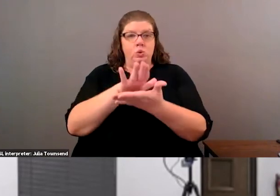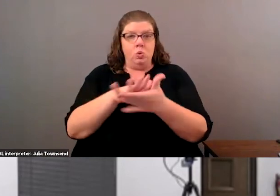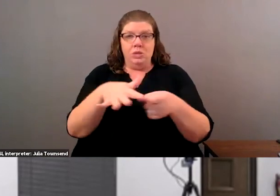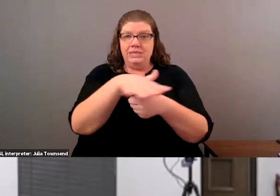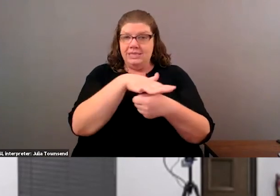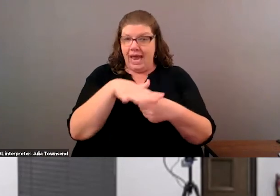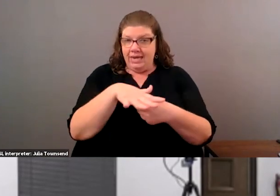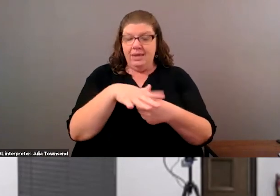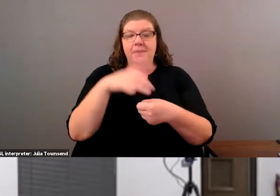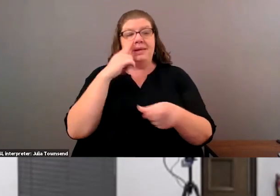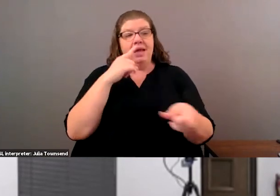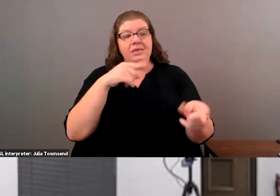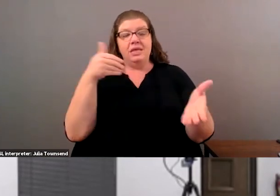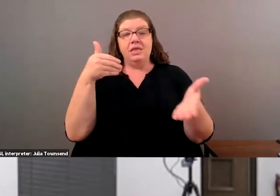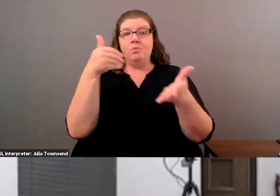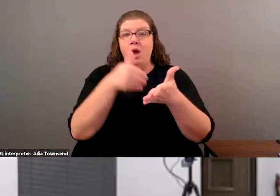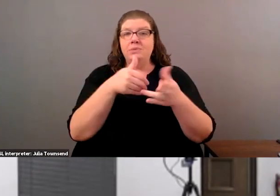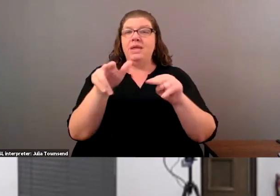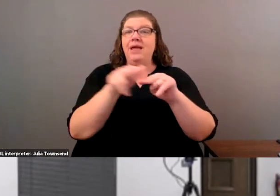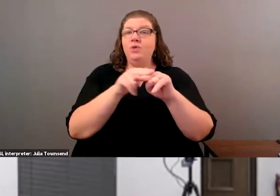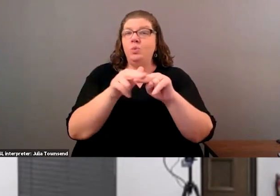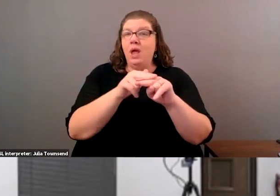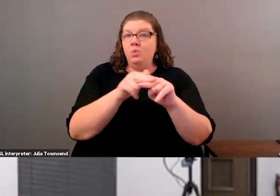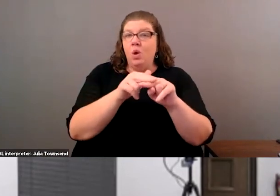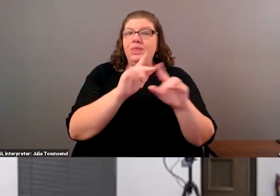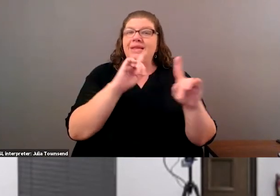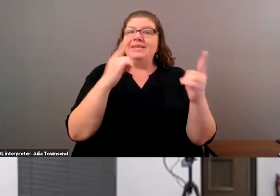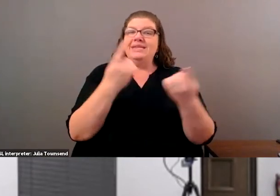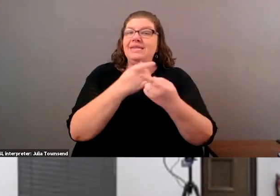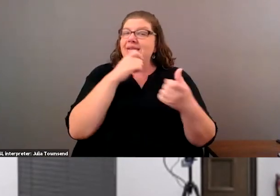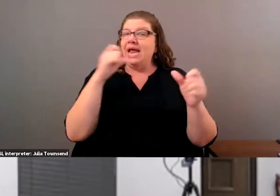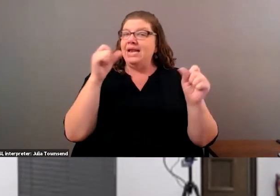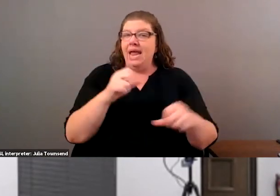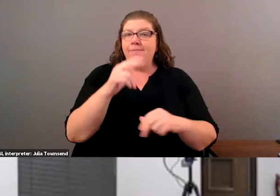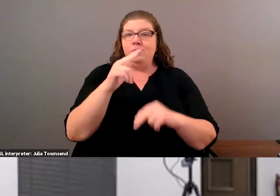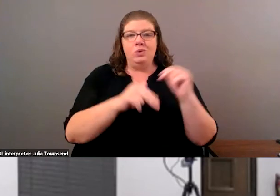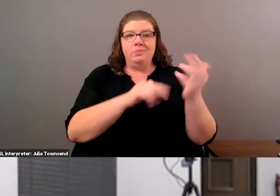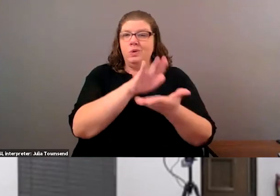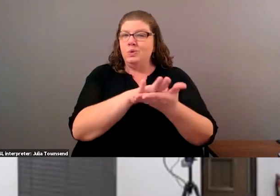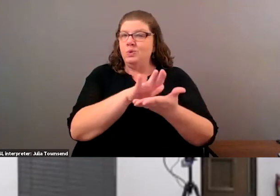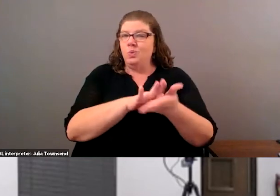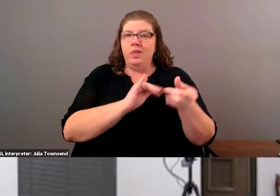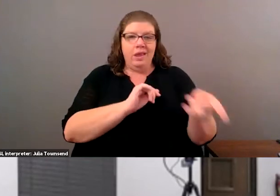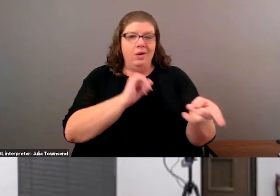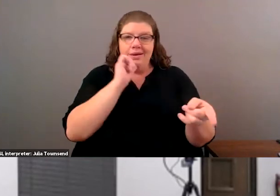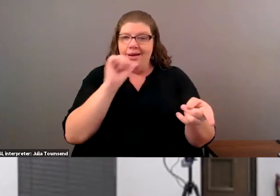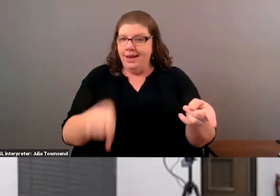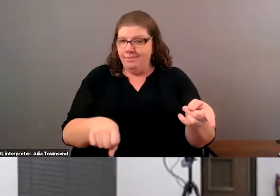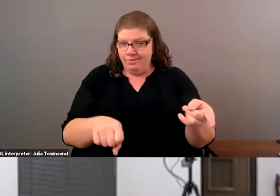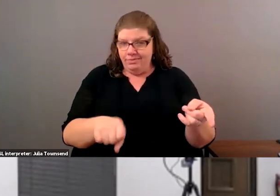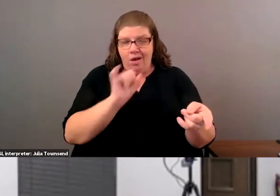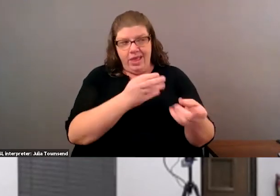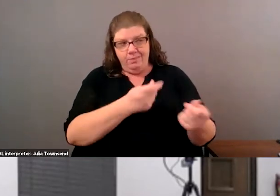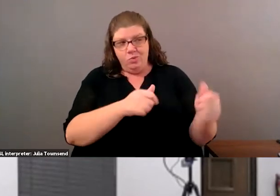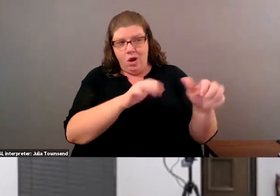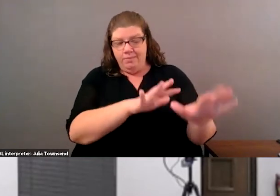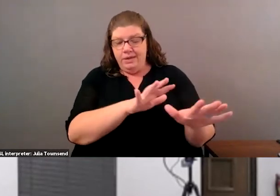to the proximity of the railroad tracks, the district is unable to build a school on the property.